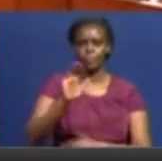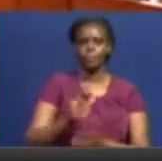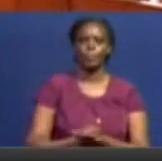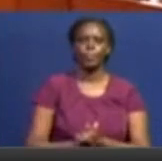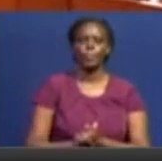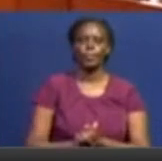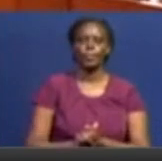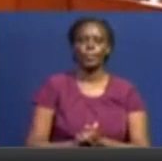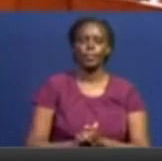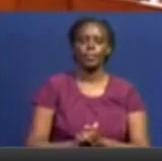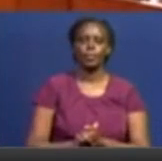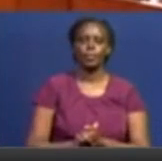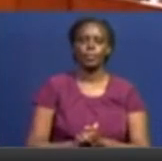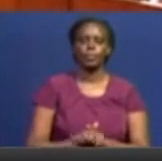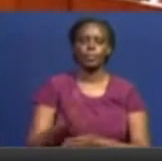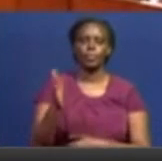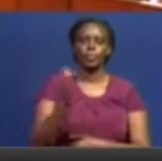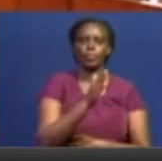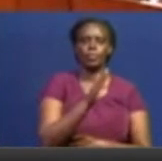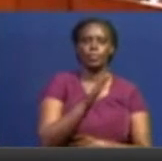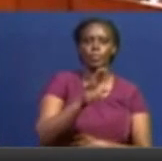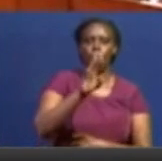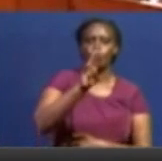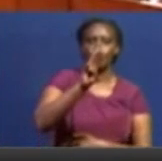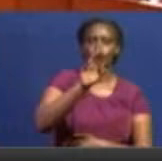Tetu Geoffrey Wandeto Mwangi.